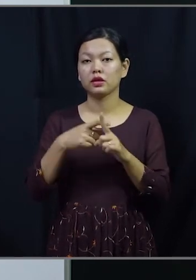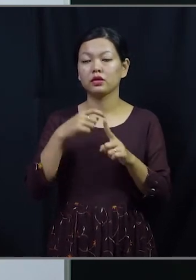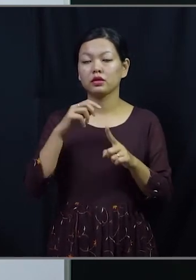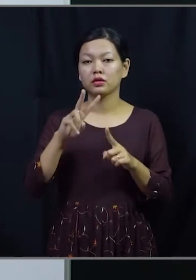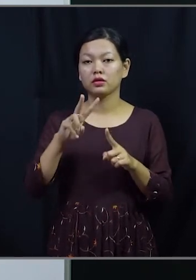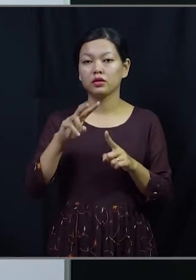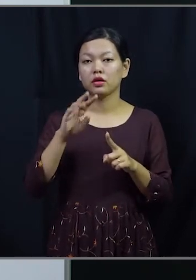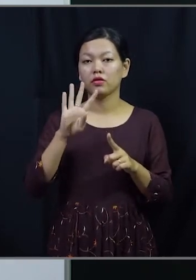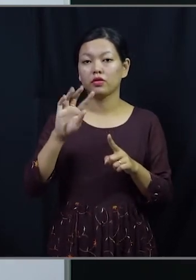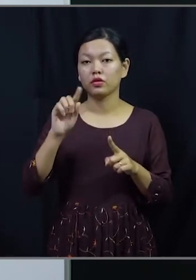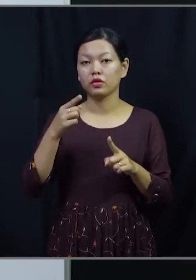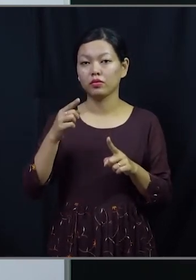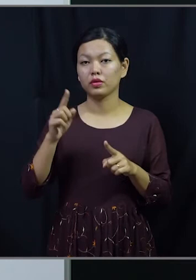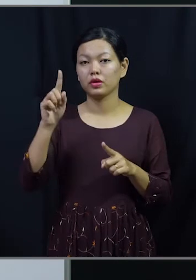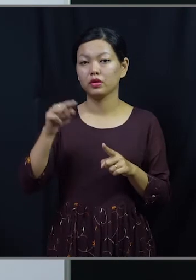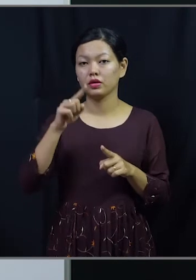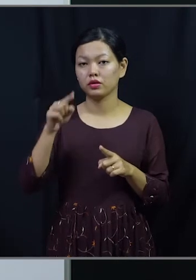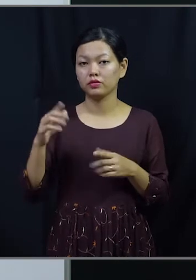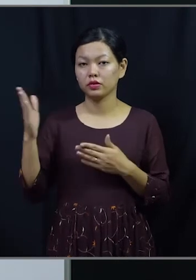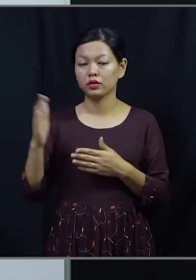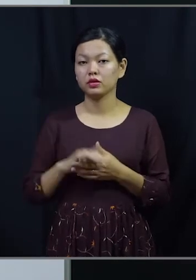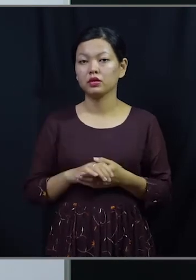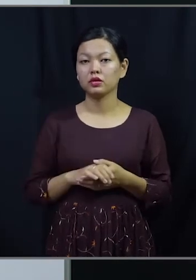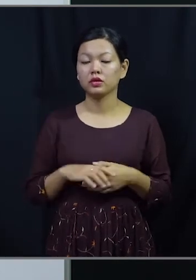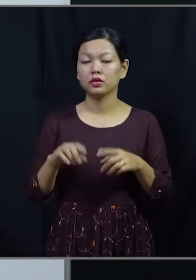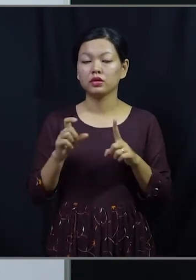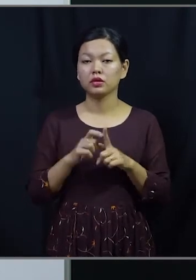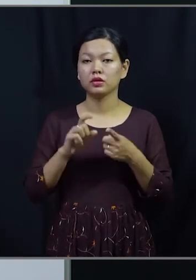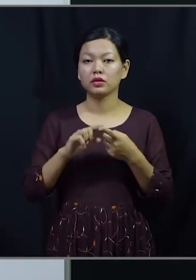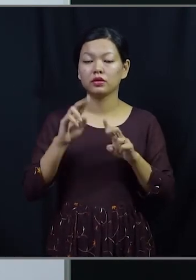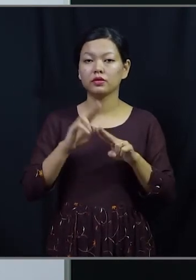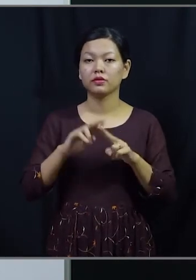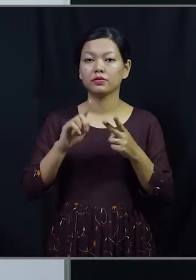comma infinity, defined as